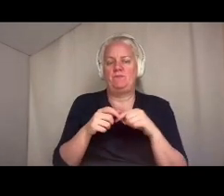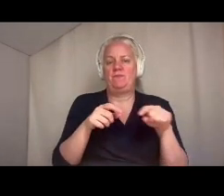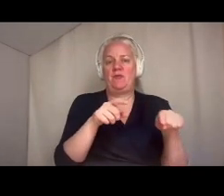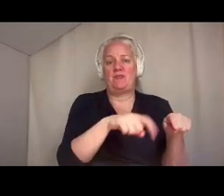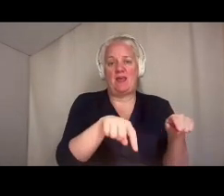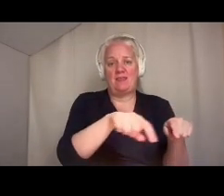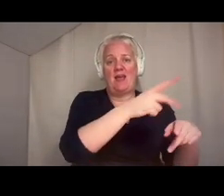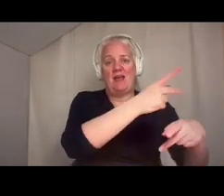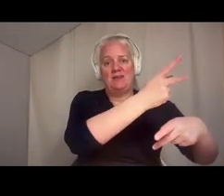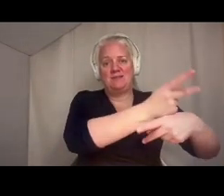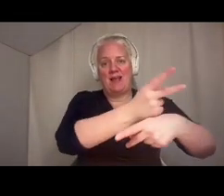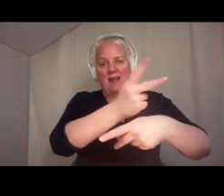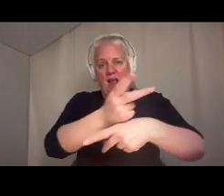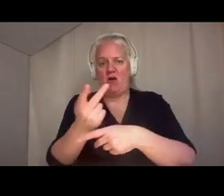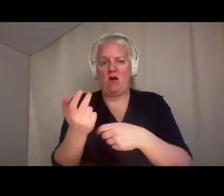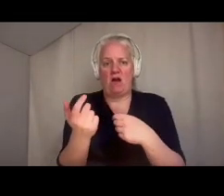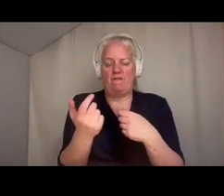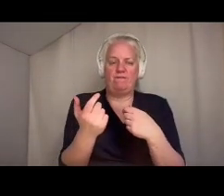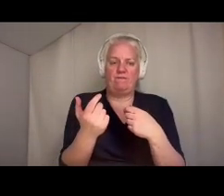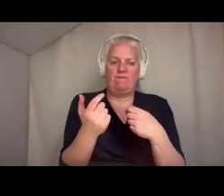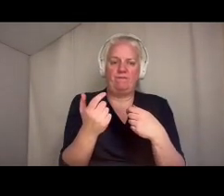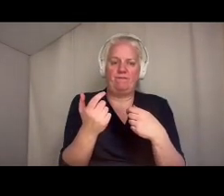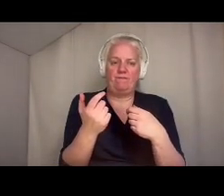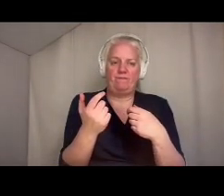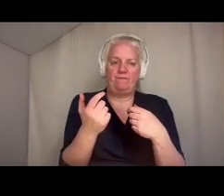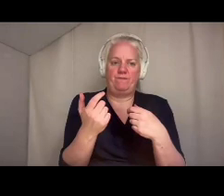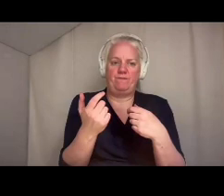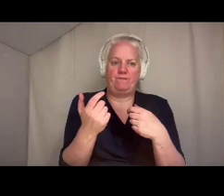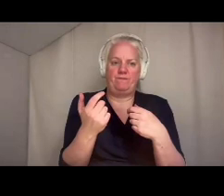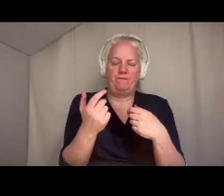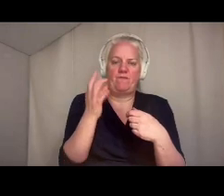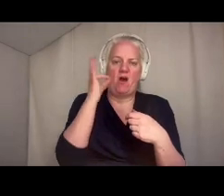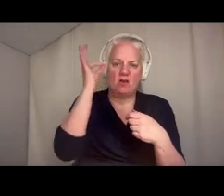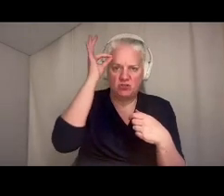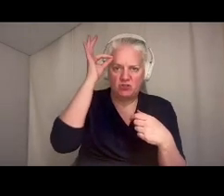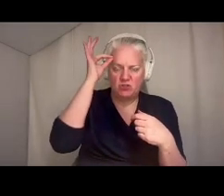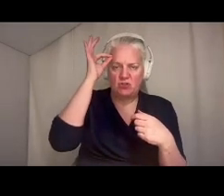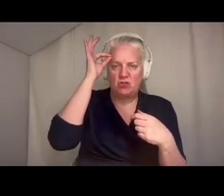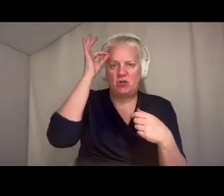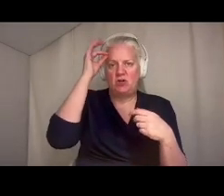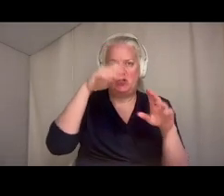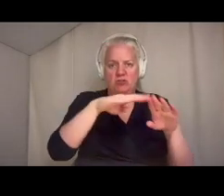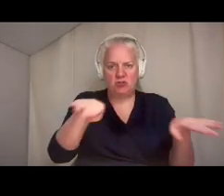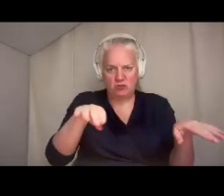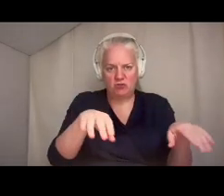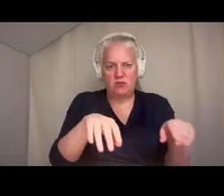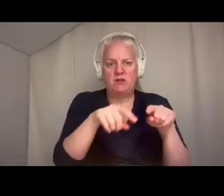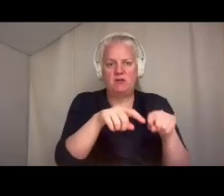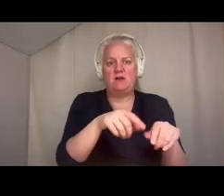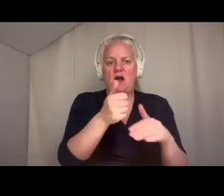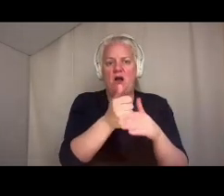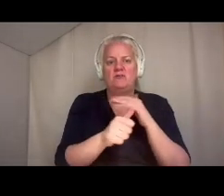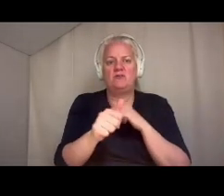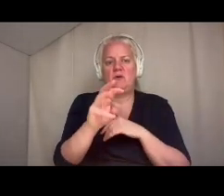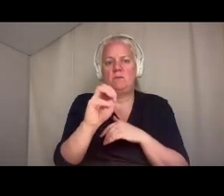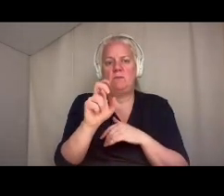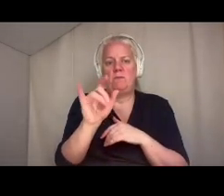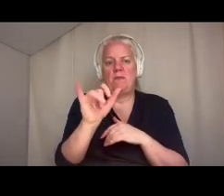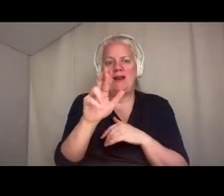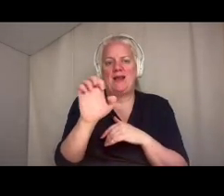Medicaid waiver program or qualified foster care program may need to file income taxes